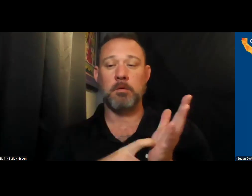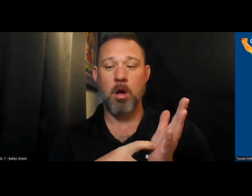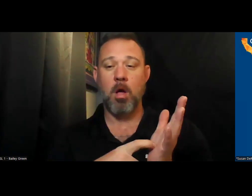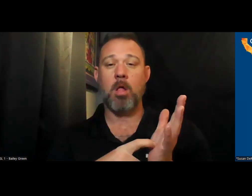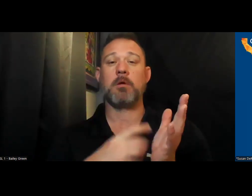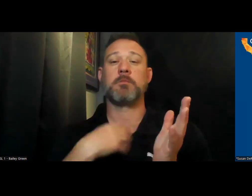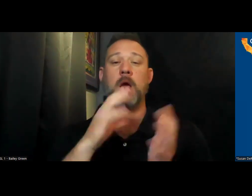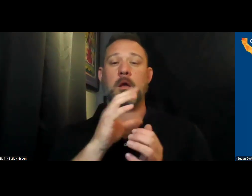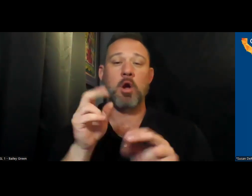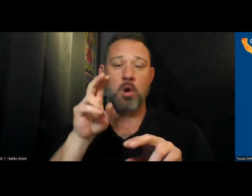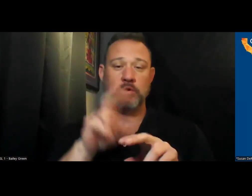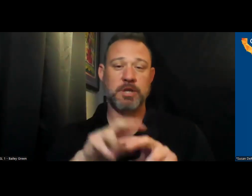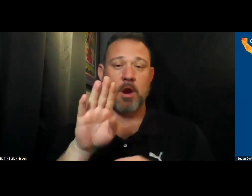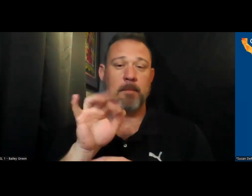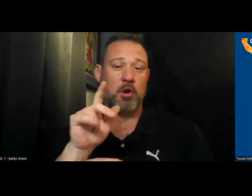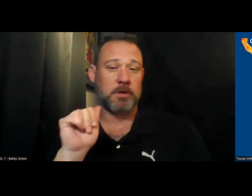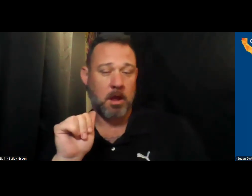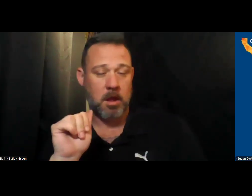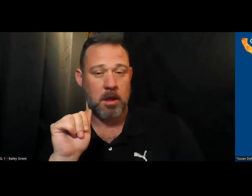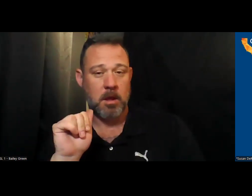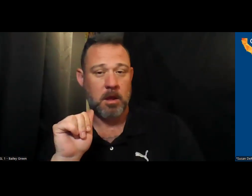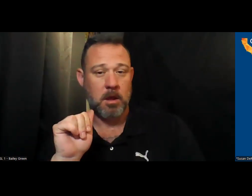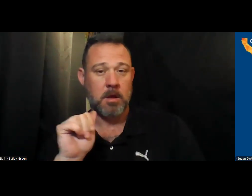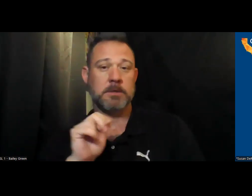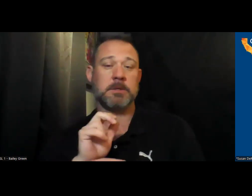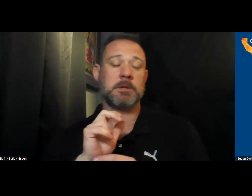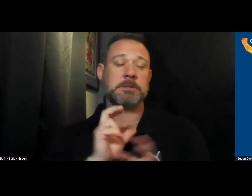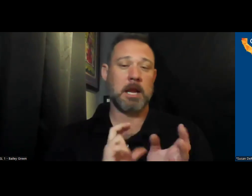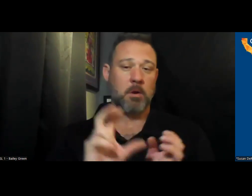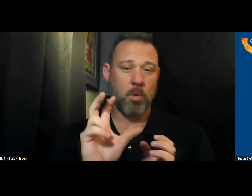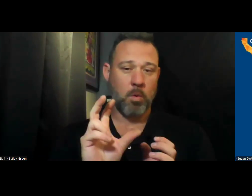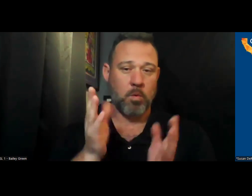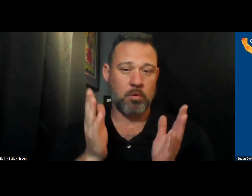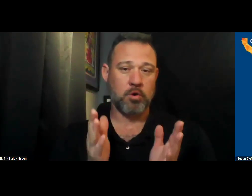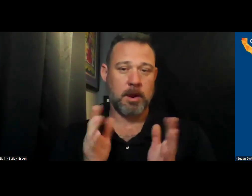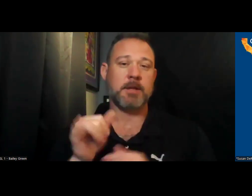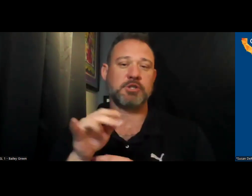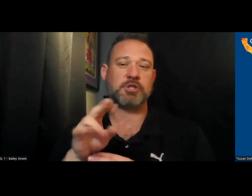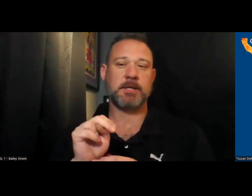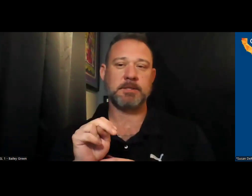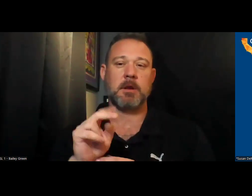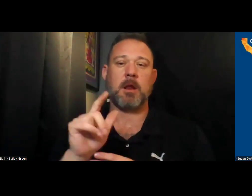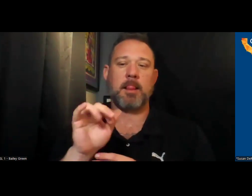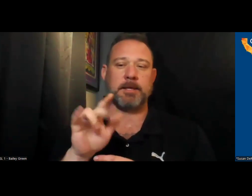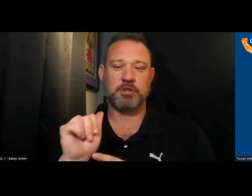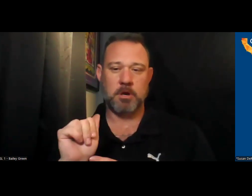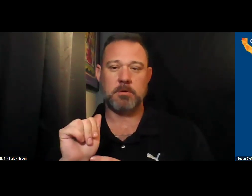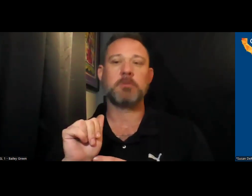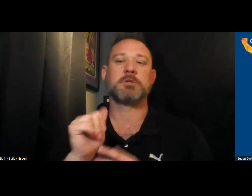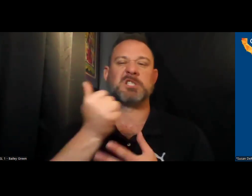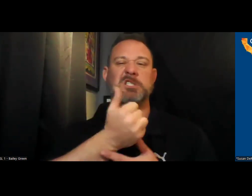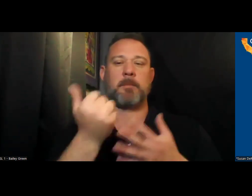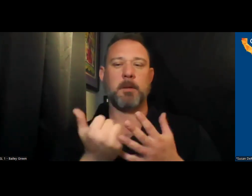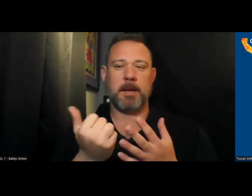my co-chair, Berta, stakeholder co-chair, as well as Jason and Alicia, our two new subcommittee